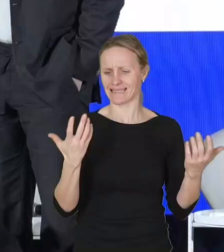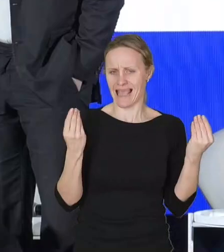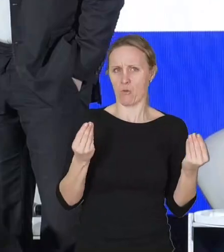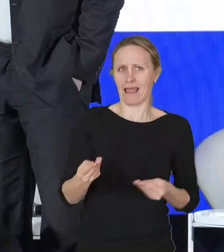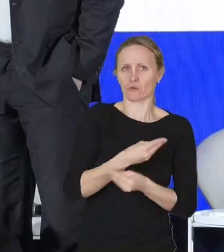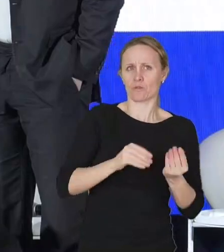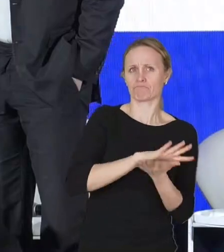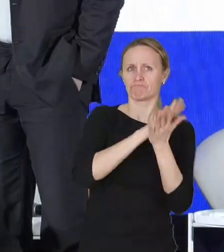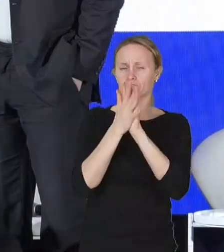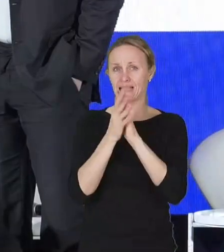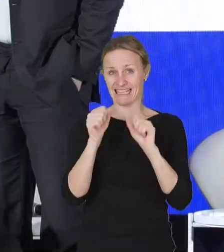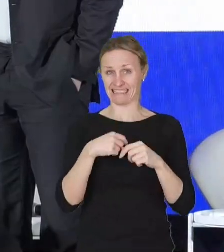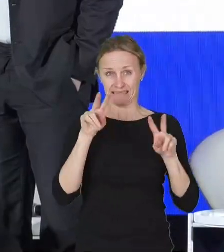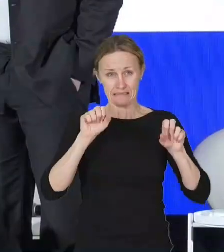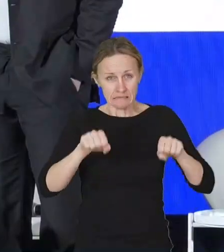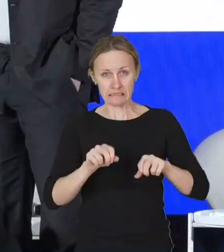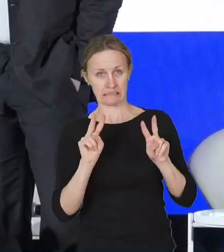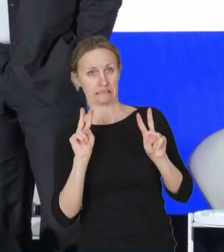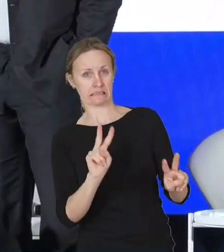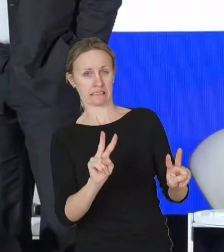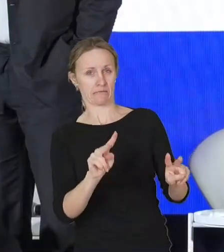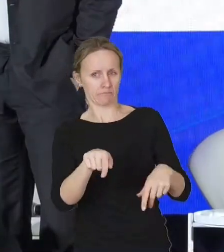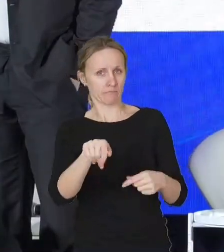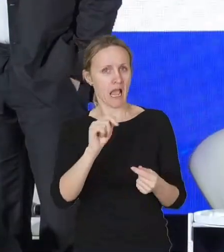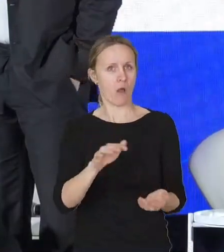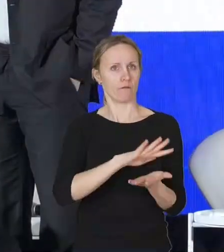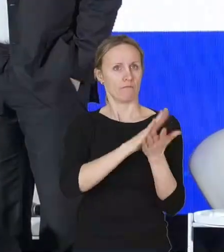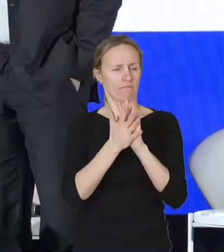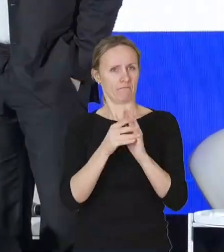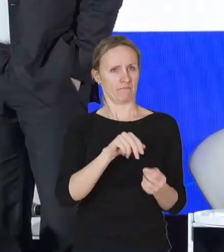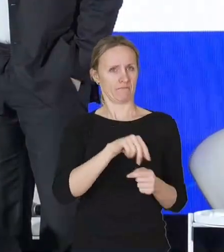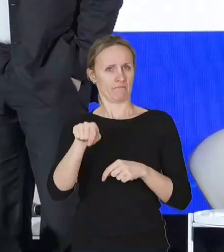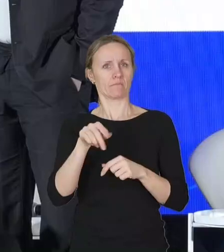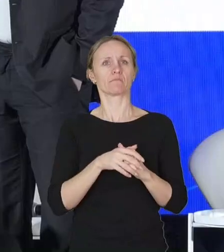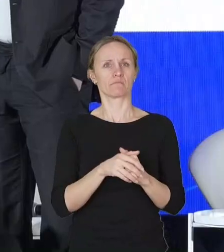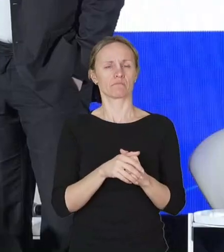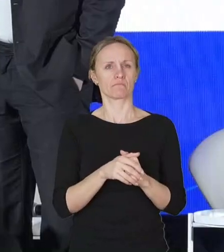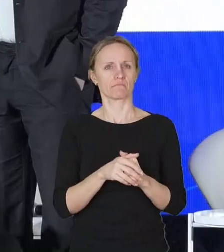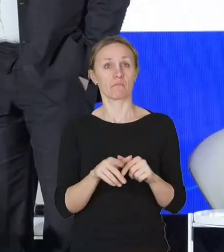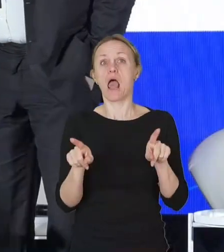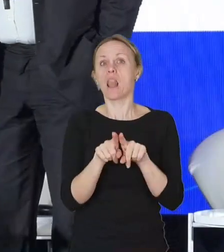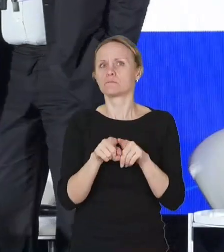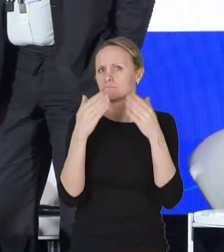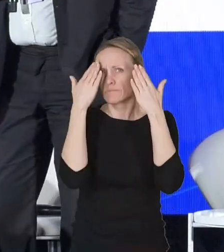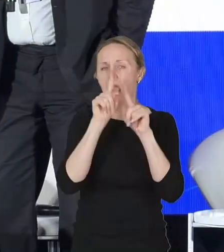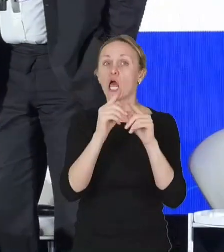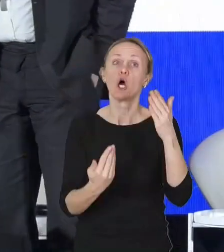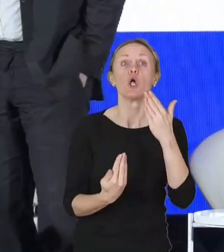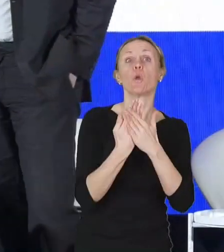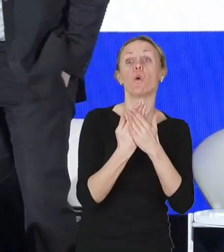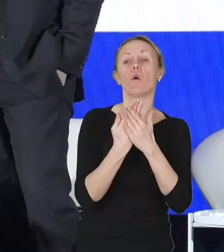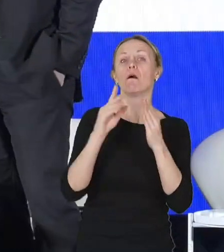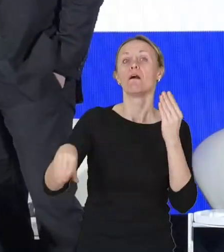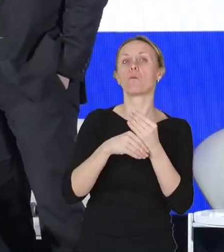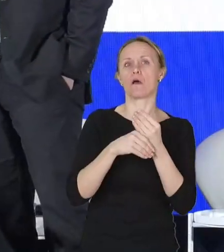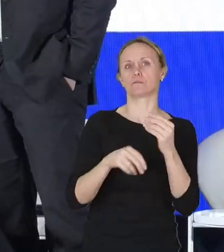continues, but still there are new problems. There are disparities on the regional level. There are disparities between the big cities